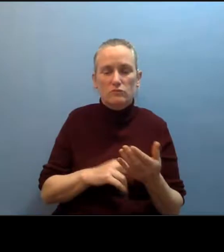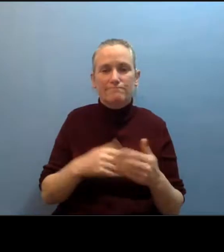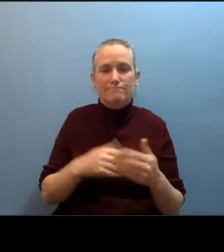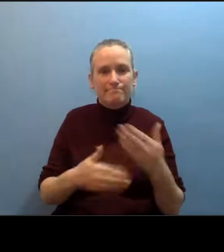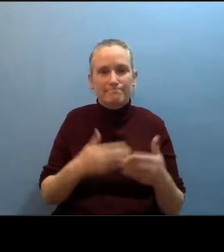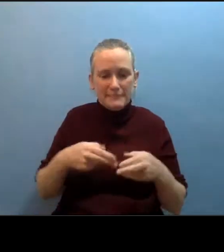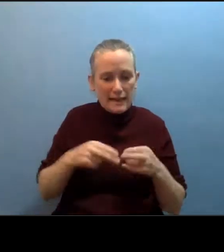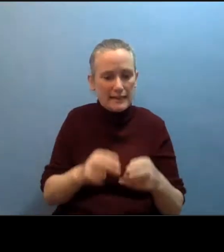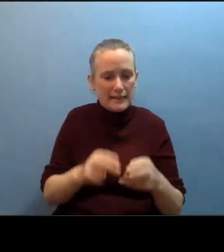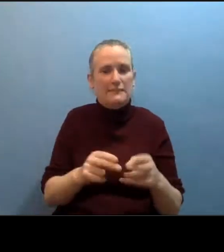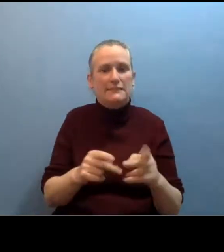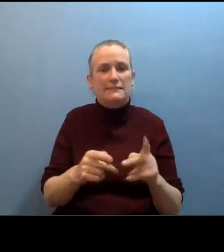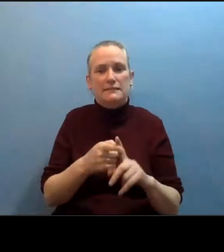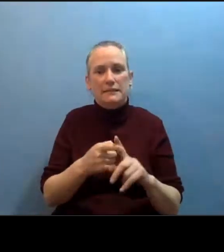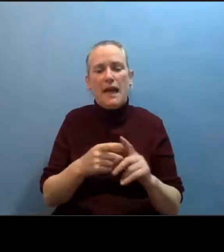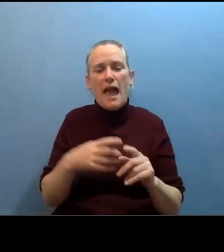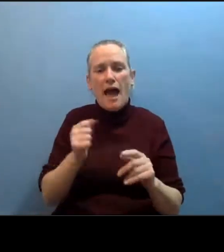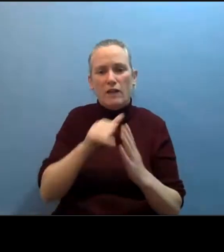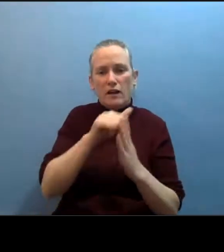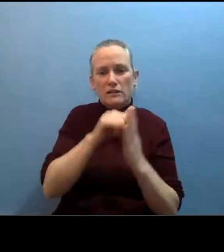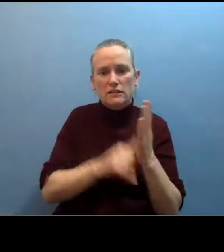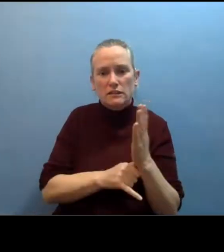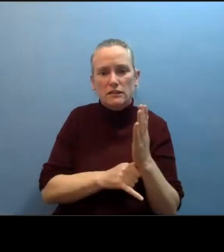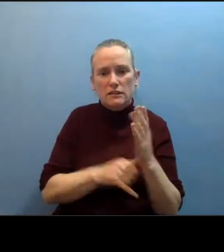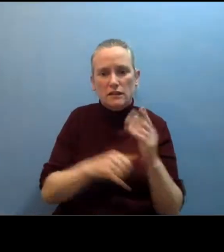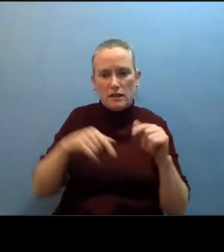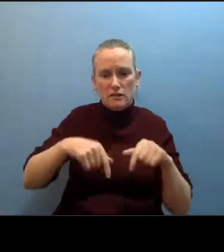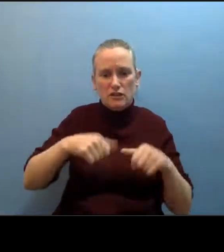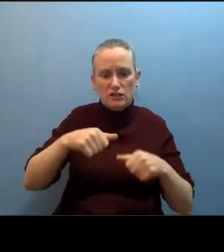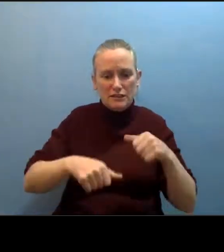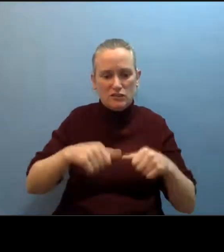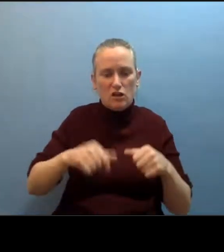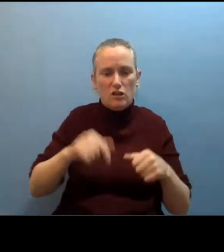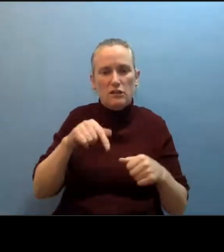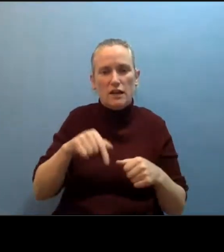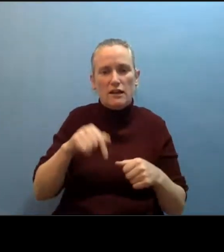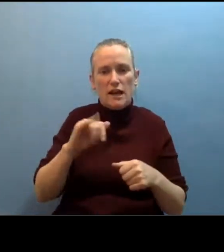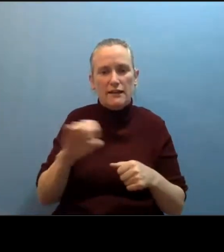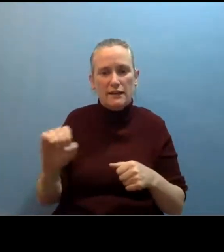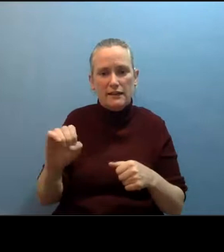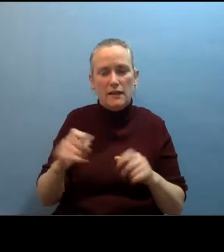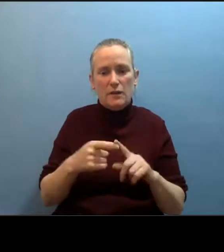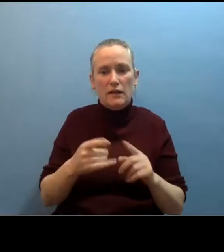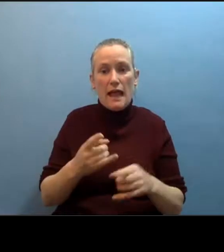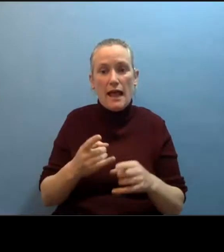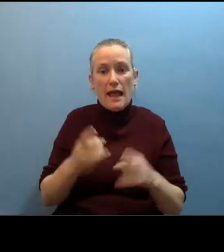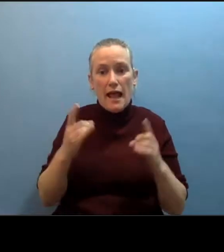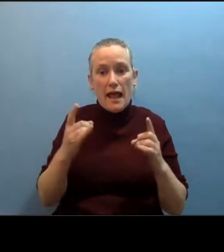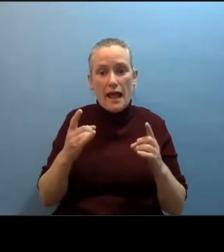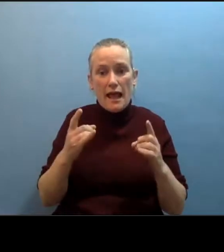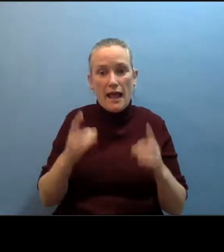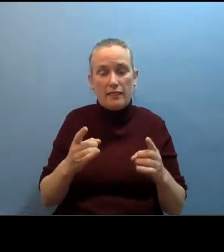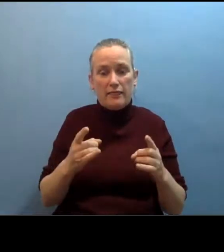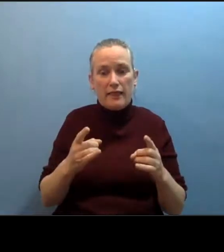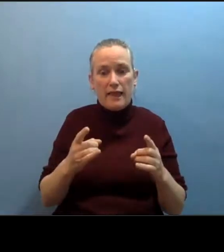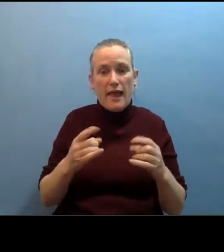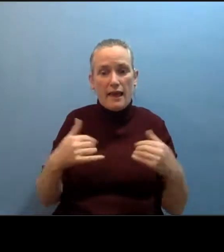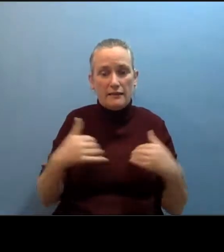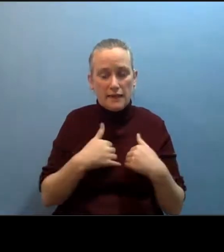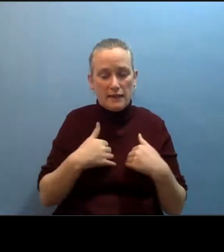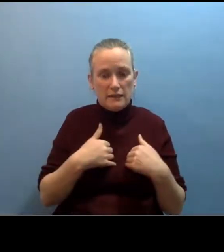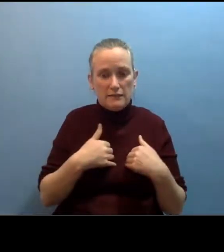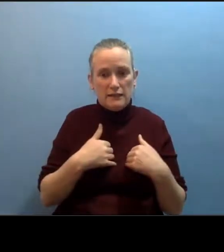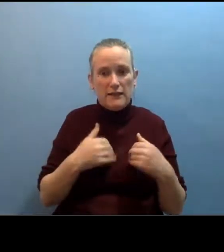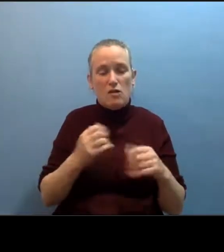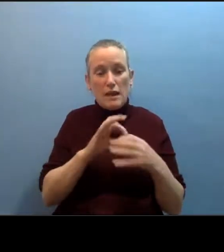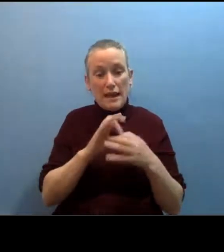the reason. And we do have an article on Jigsaw.ie about health anxiety in relation to COVID specifically, so some of the concerns